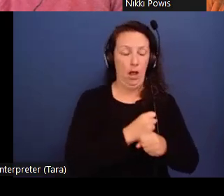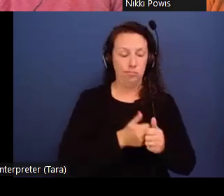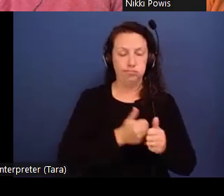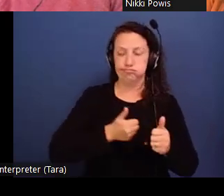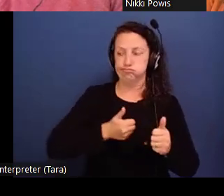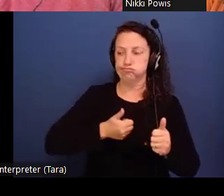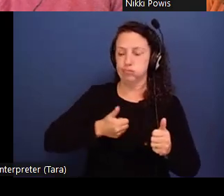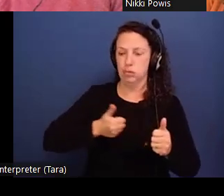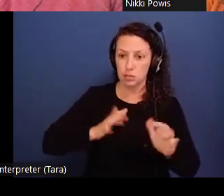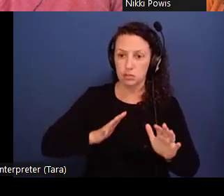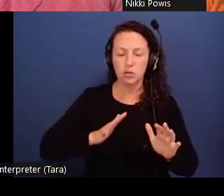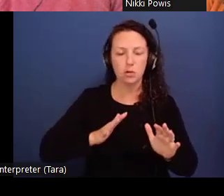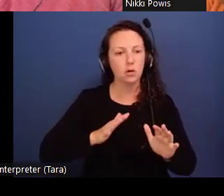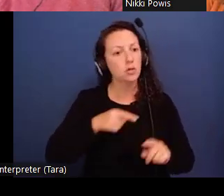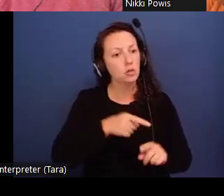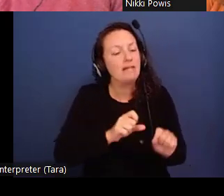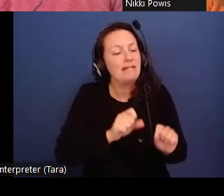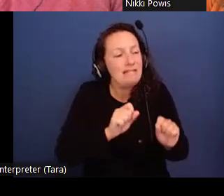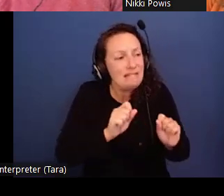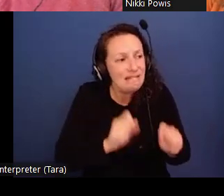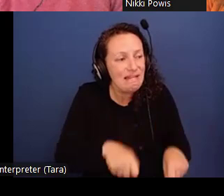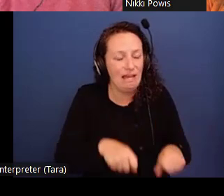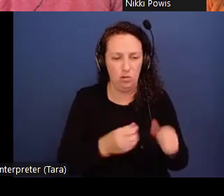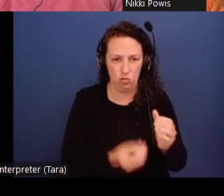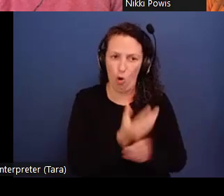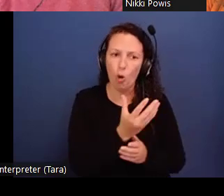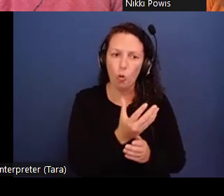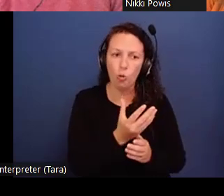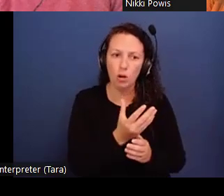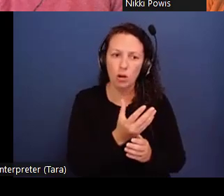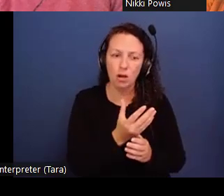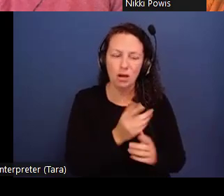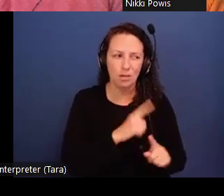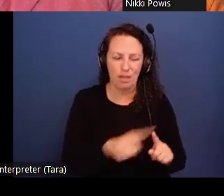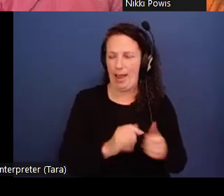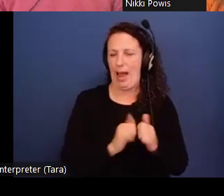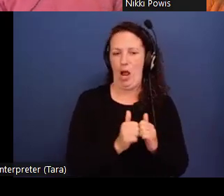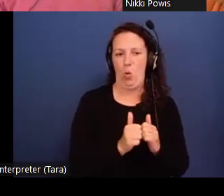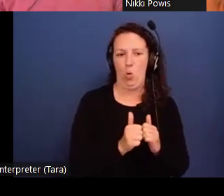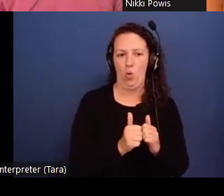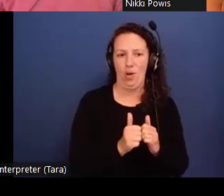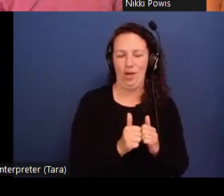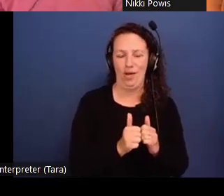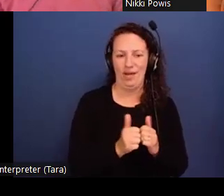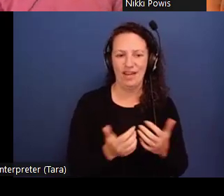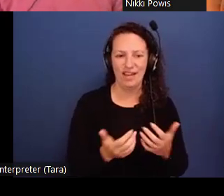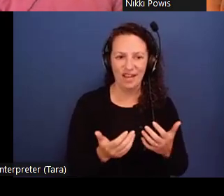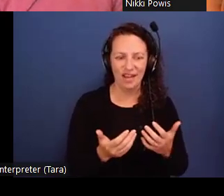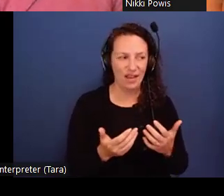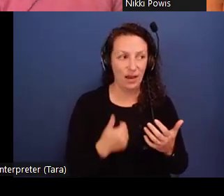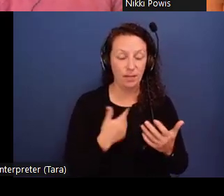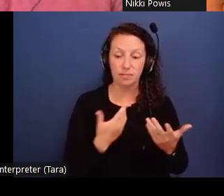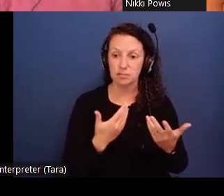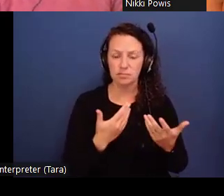ability to grow, but they don't know how. Like, they've gone from, I'm doing this in